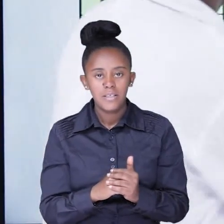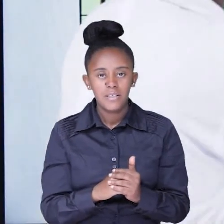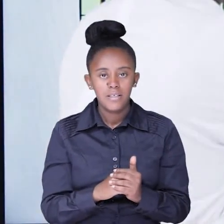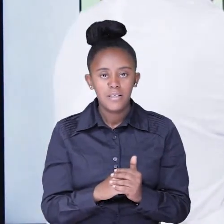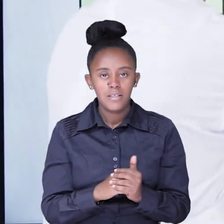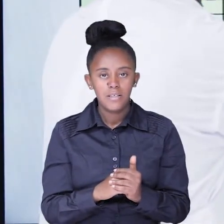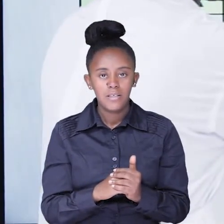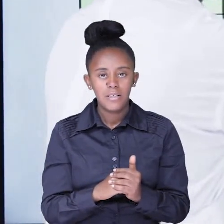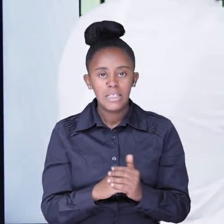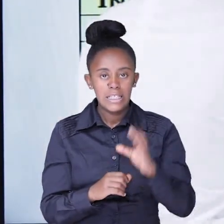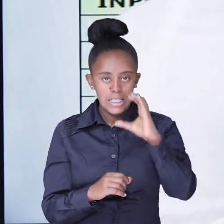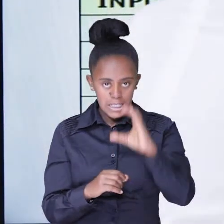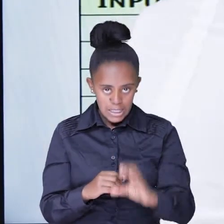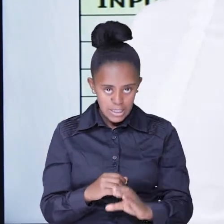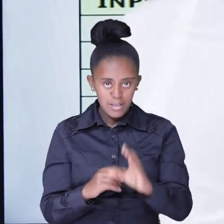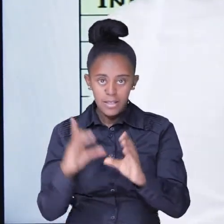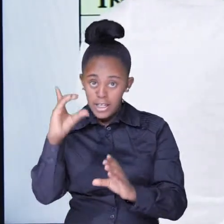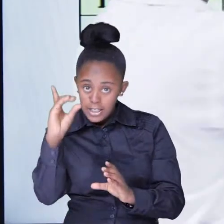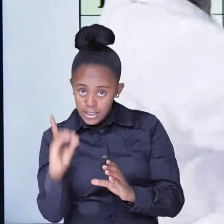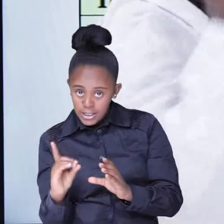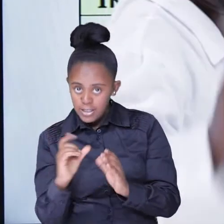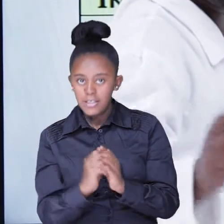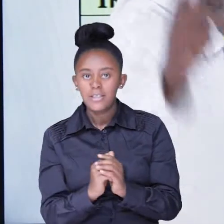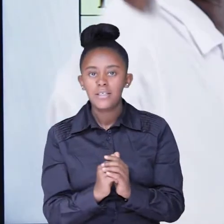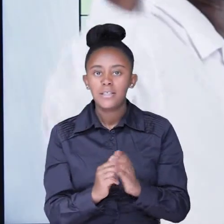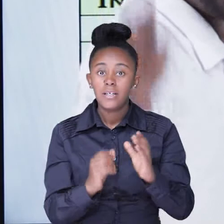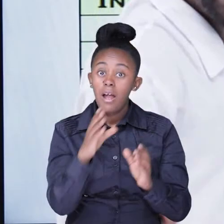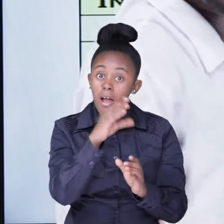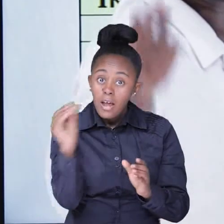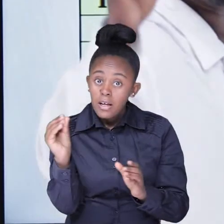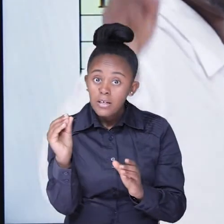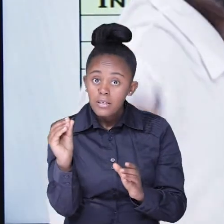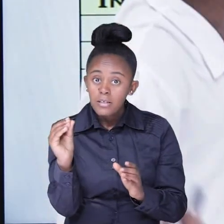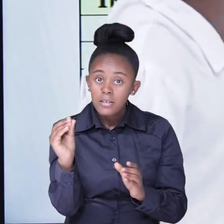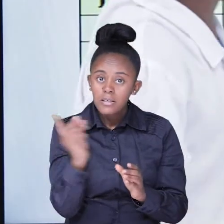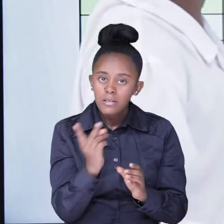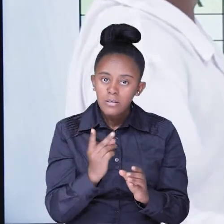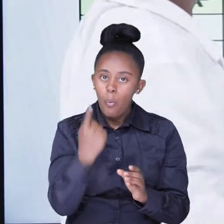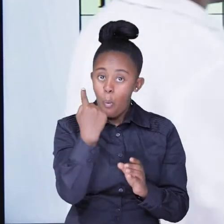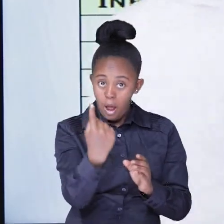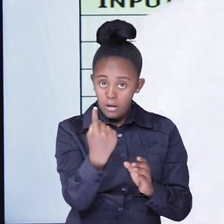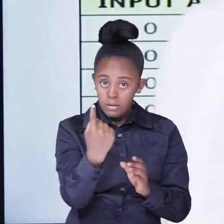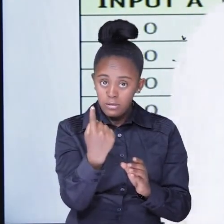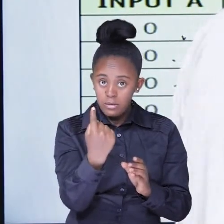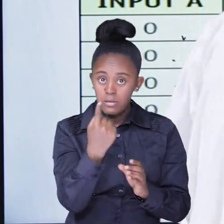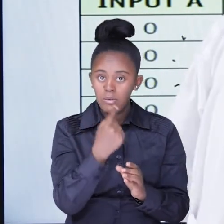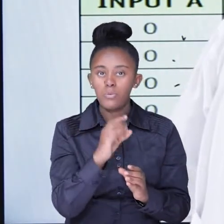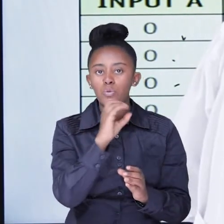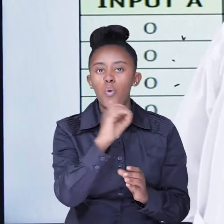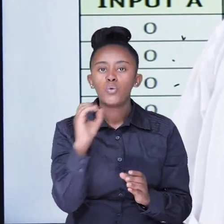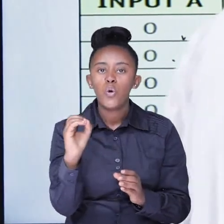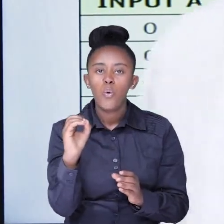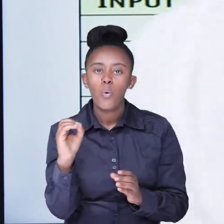Look, C and the D. For AND gate, we get 1 if both of them is 1. For 0,